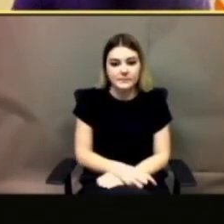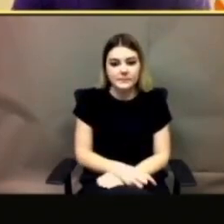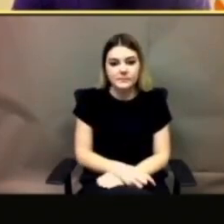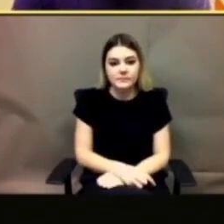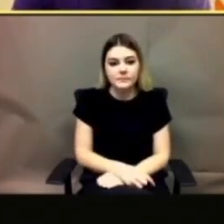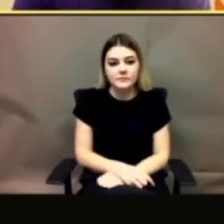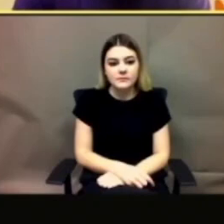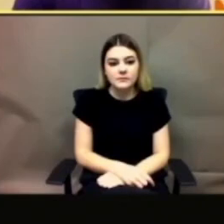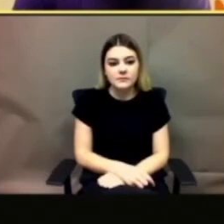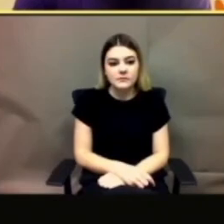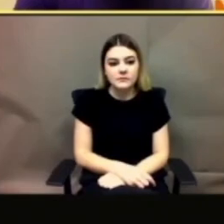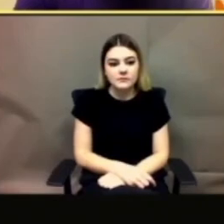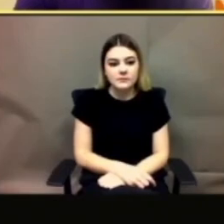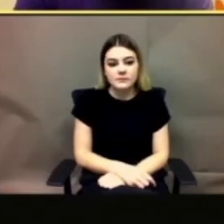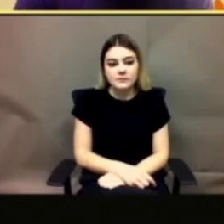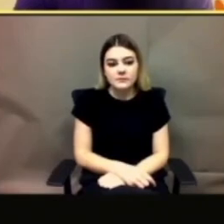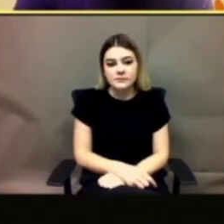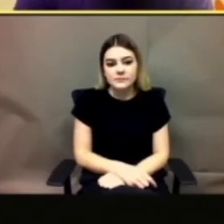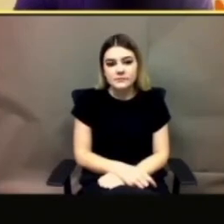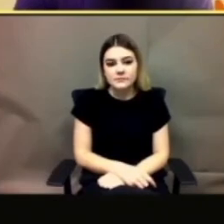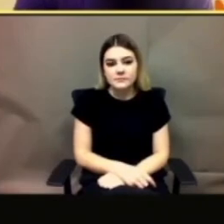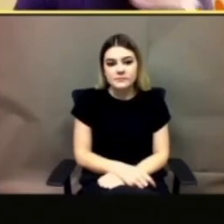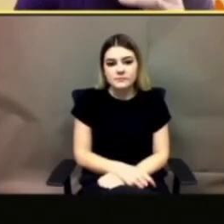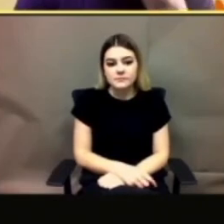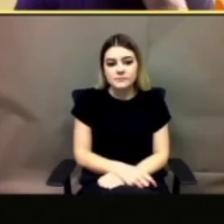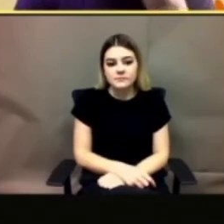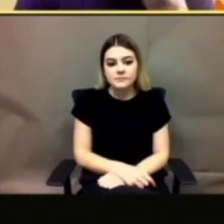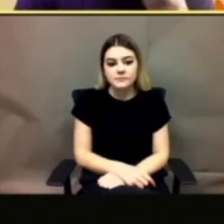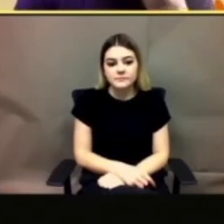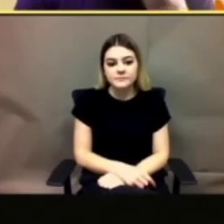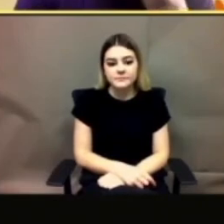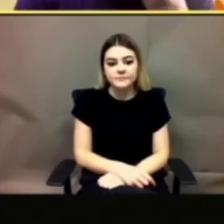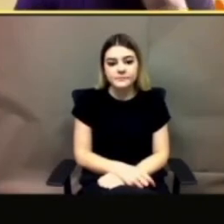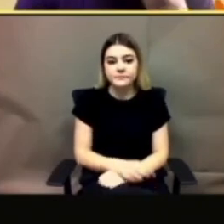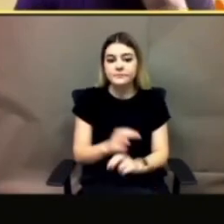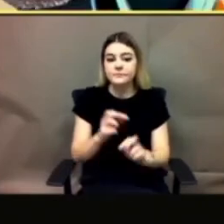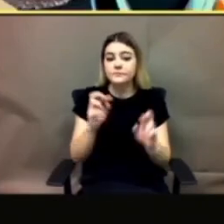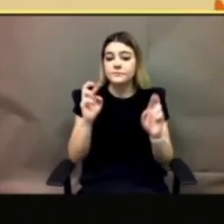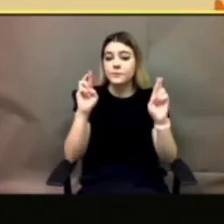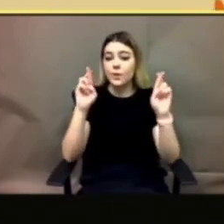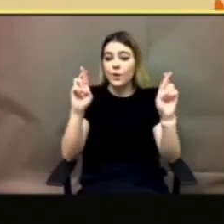that's interesting. Can I switch my camera? So hopefully you're gonna see,